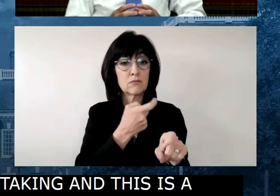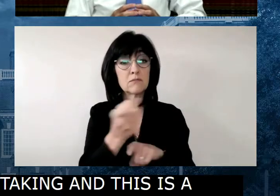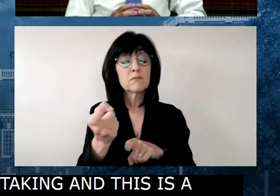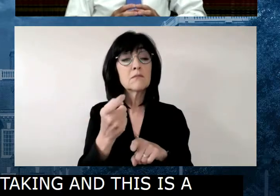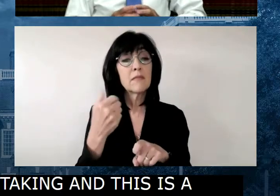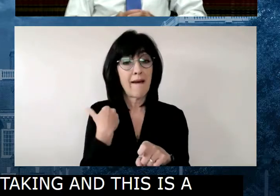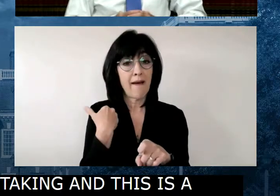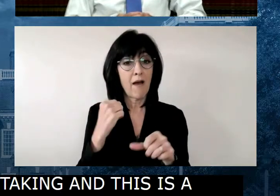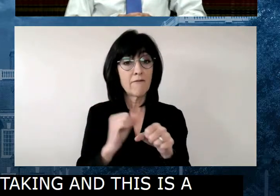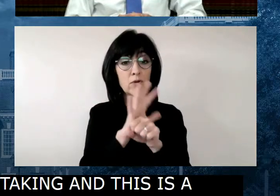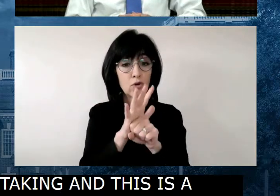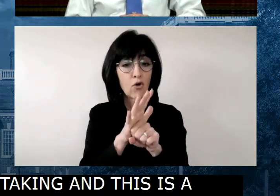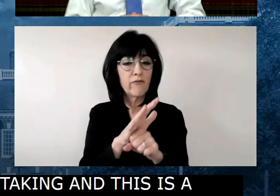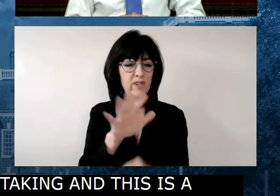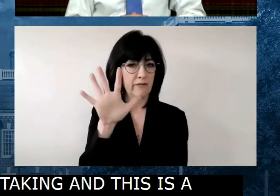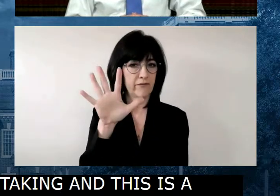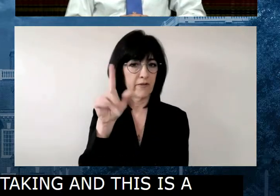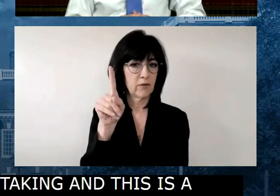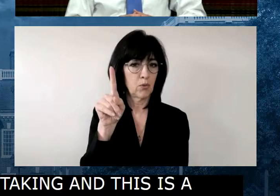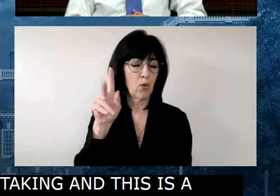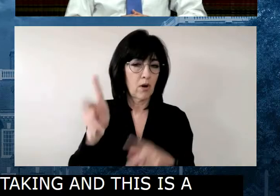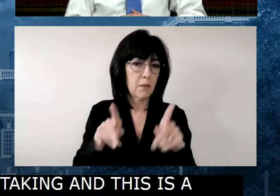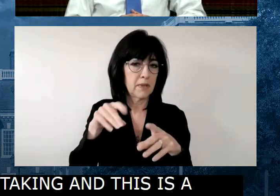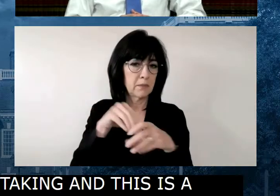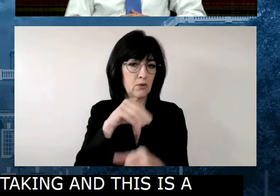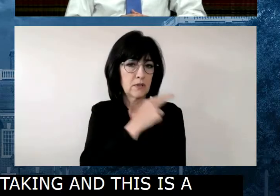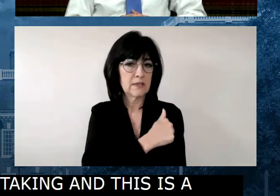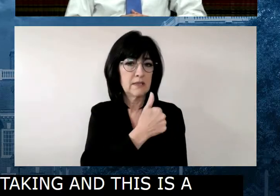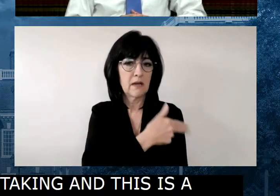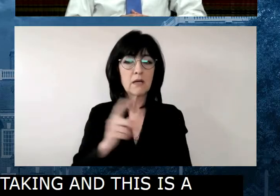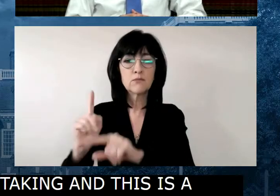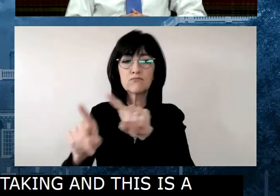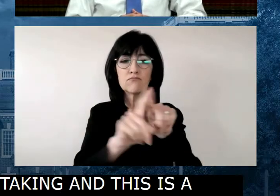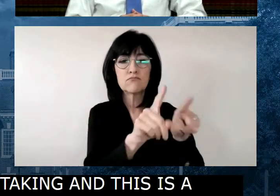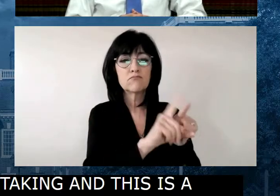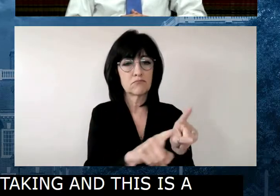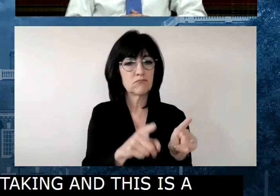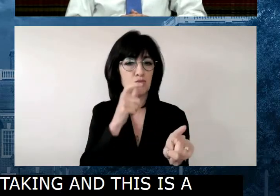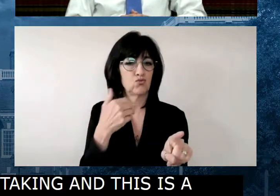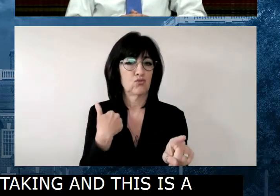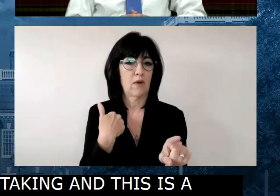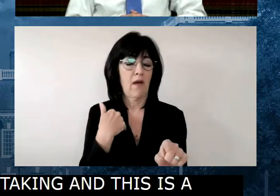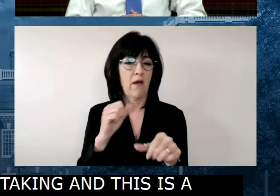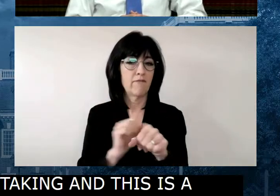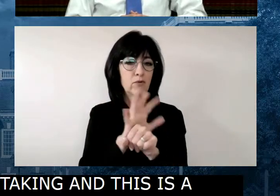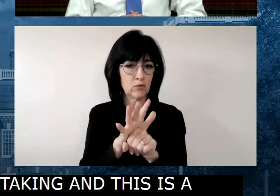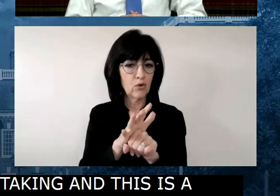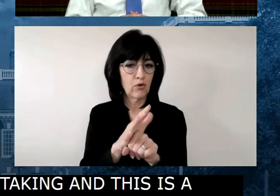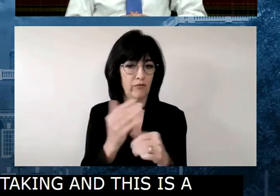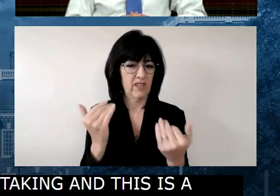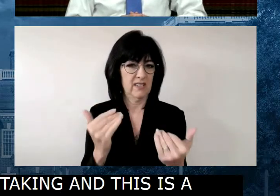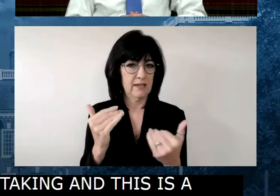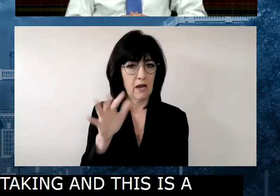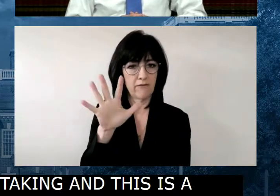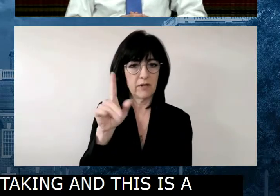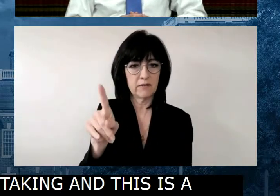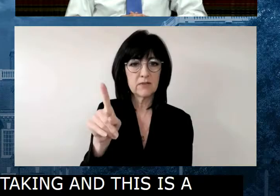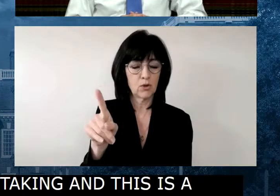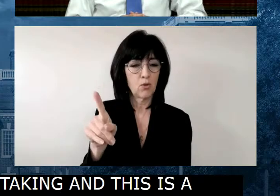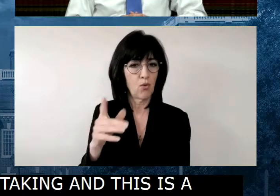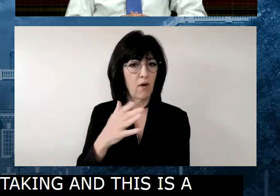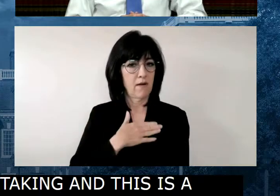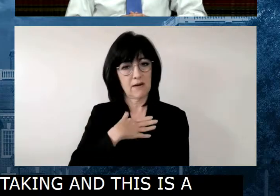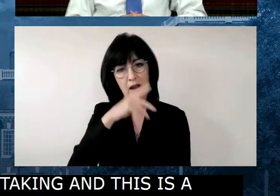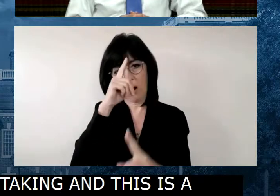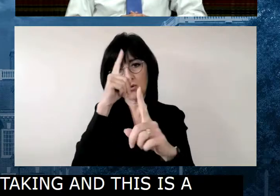and the severity of COVID-19 by looking at those hospitalizations since the beginning, since we started keeping track of the data. But